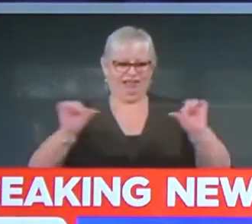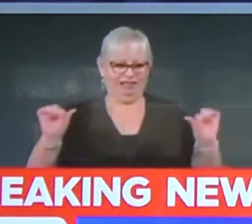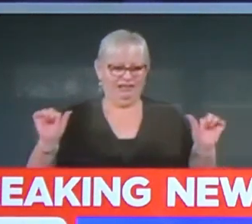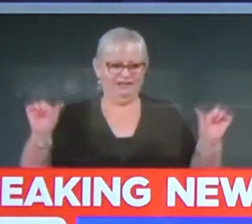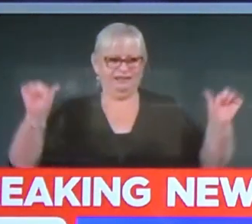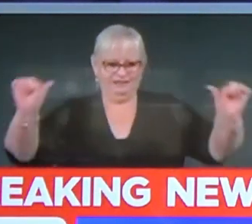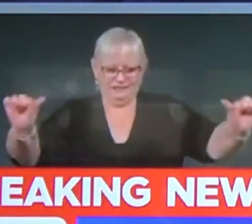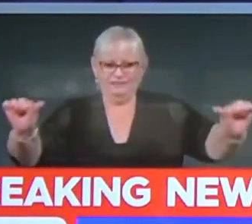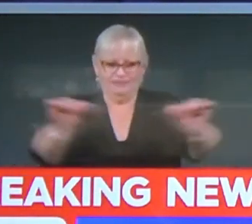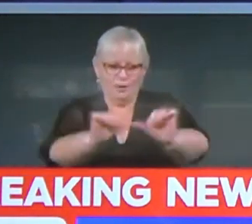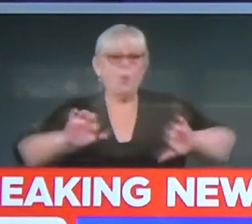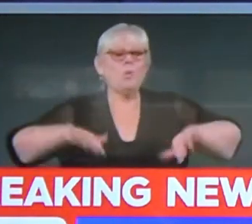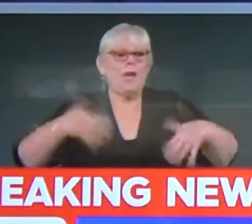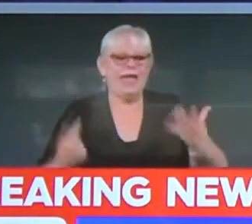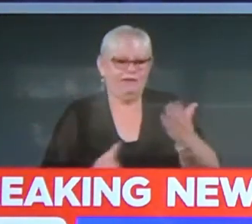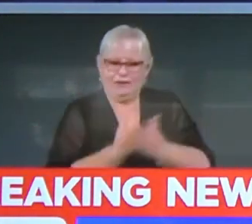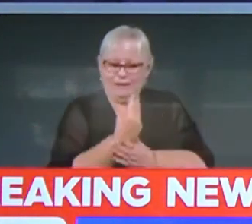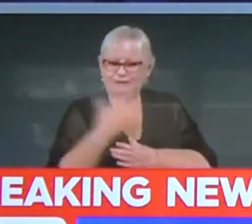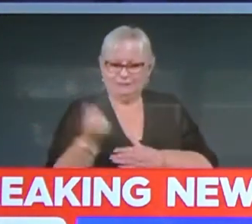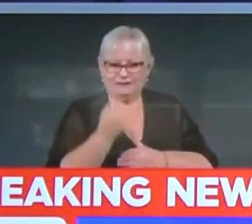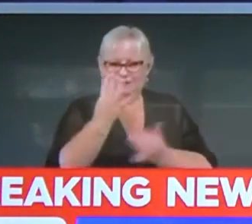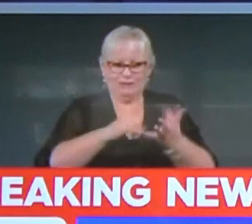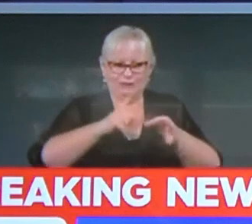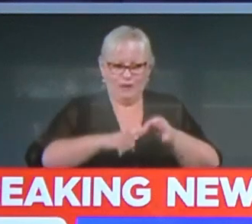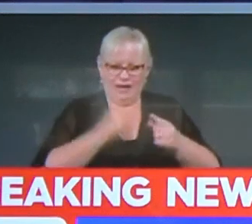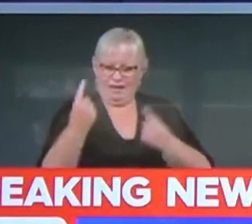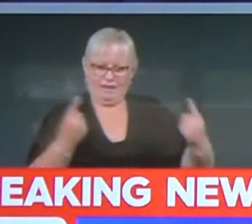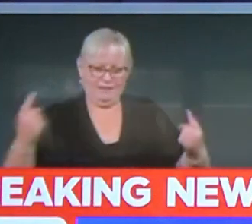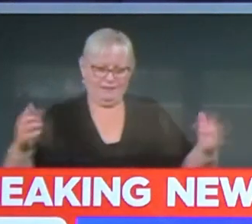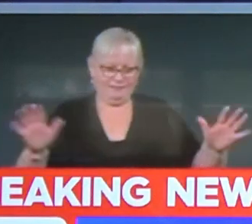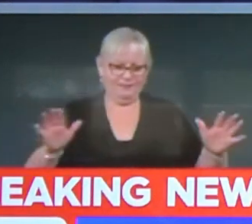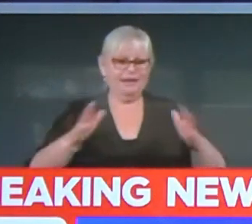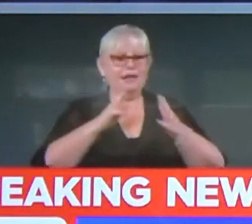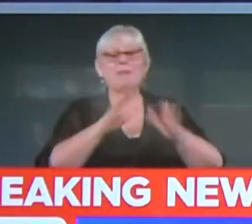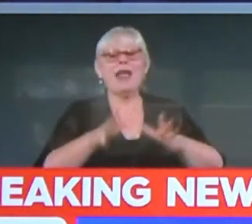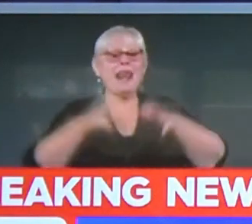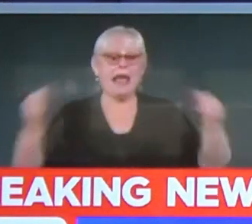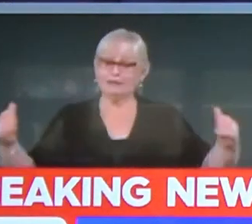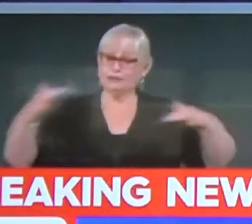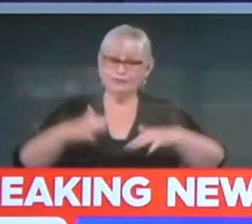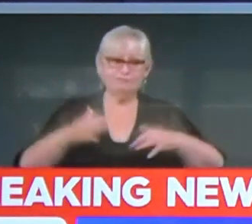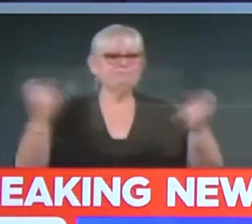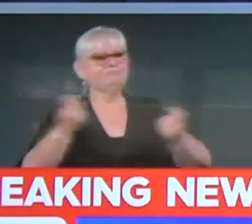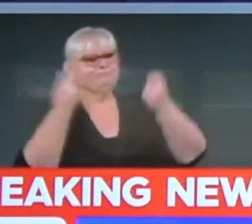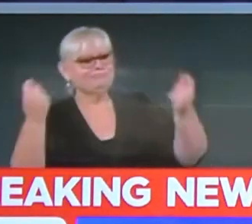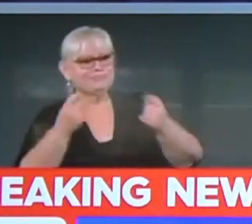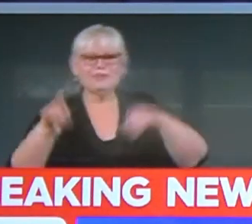within the venue in which that's taking place. But large gatherings for weddings, sadly,